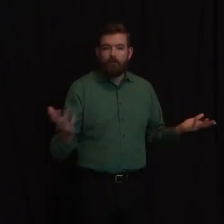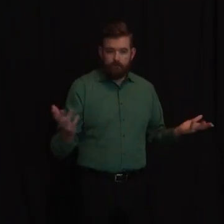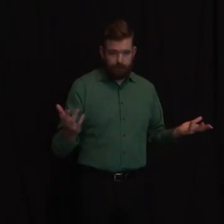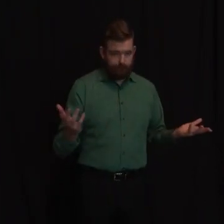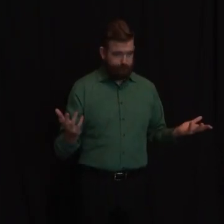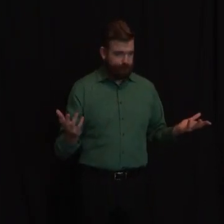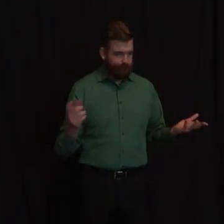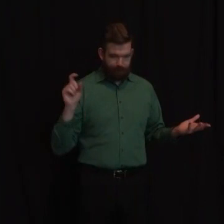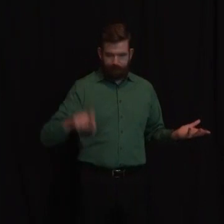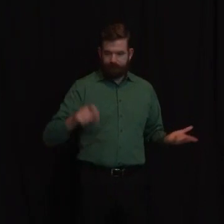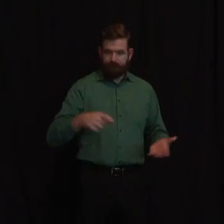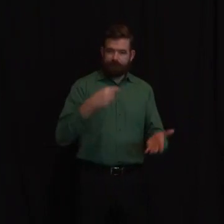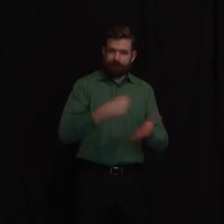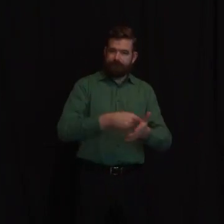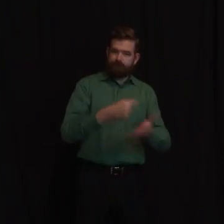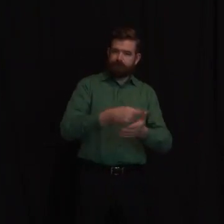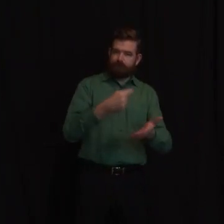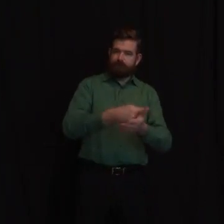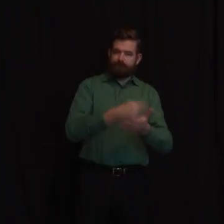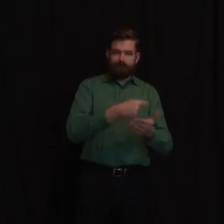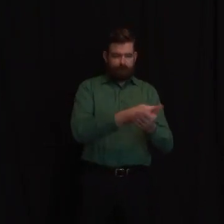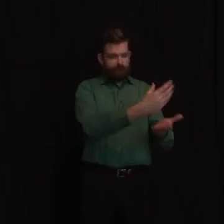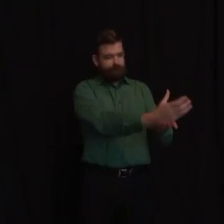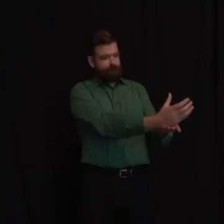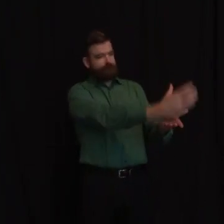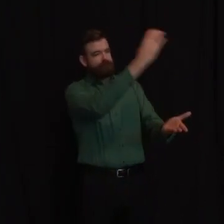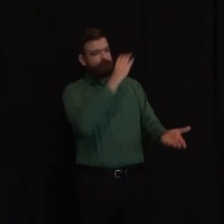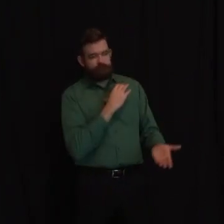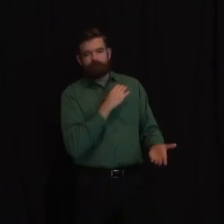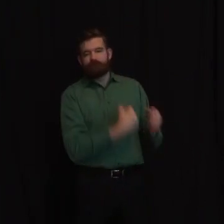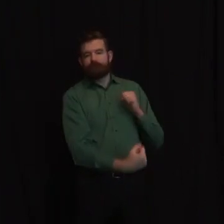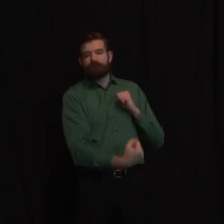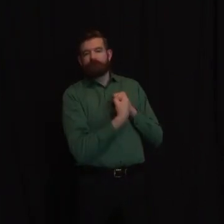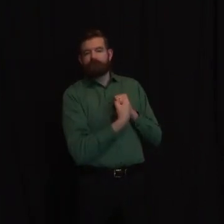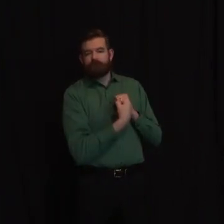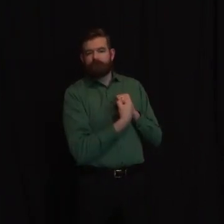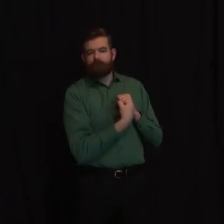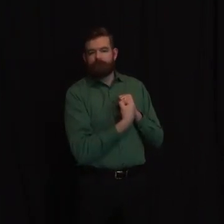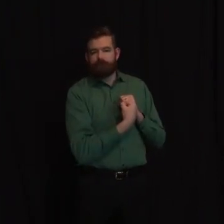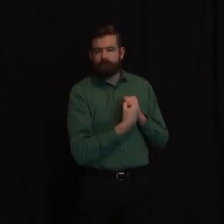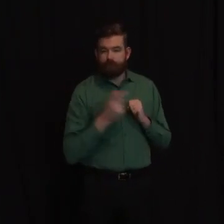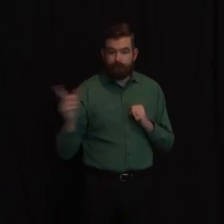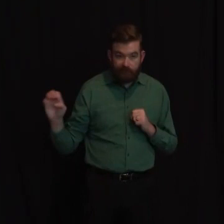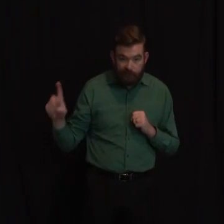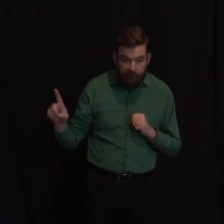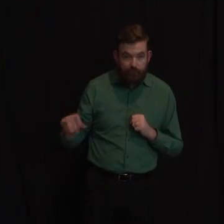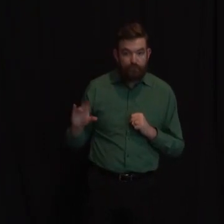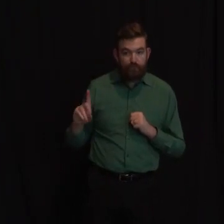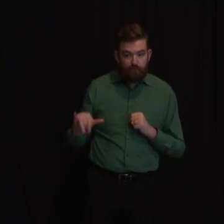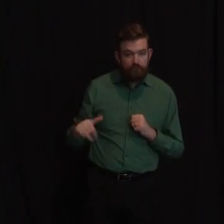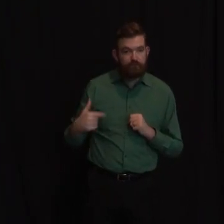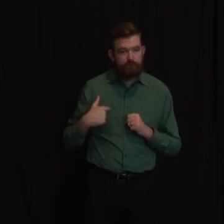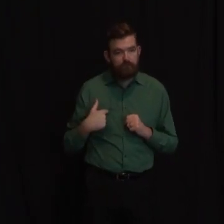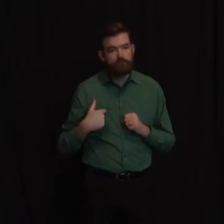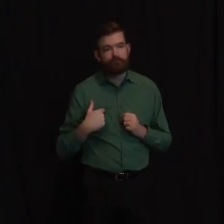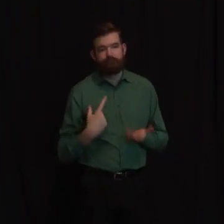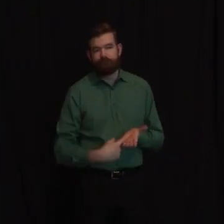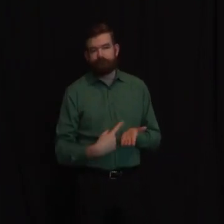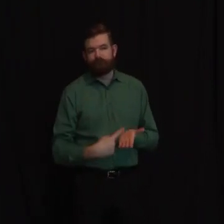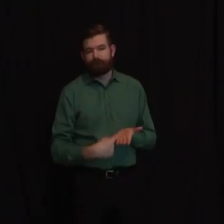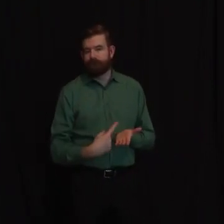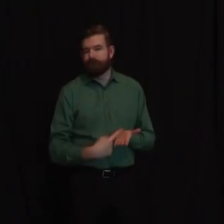financial support. You heard Ed and Judy both, and me to some extent, talk about what a healthcare infrastructure needs to